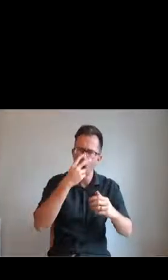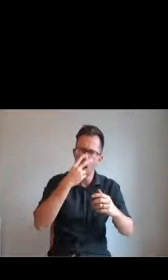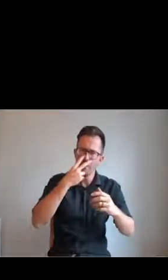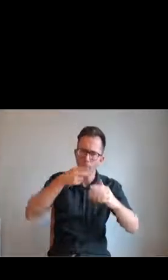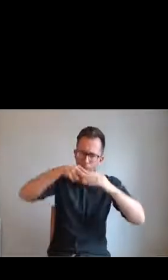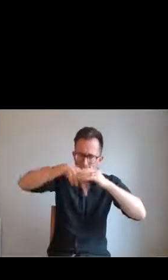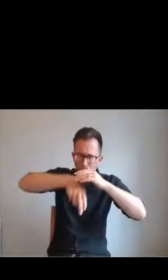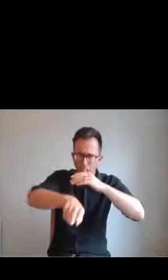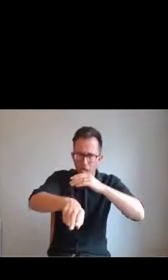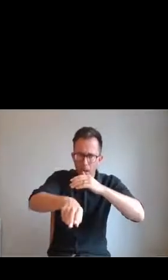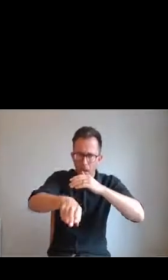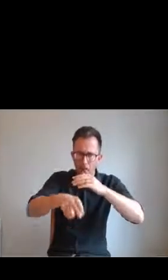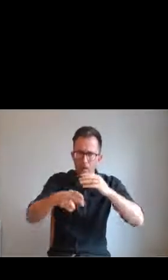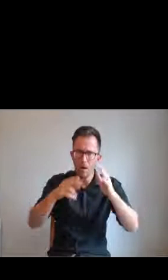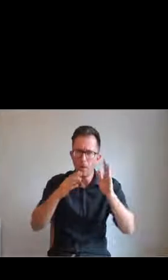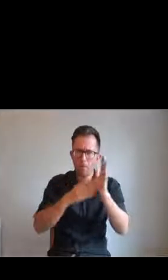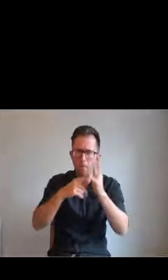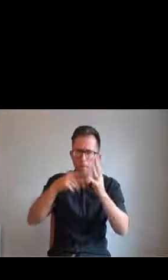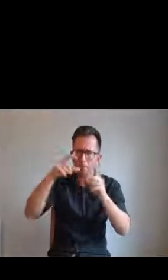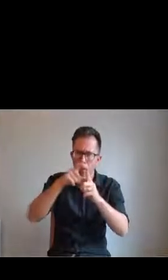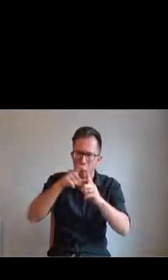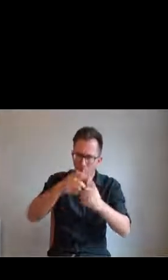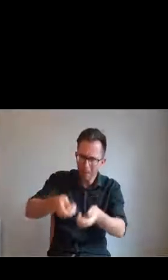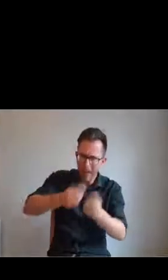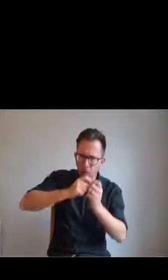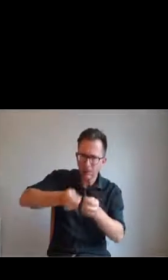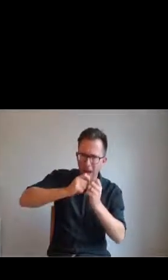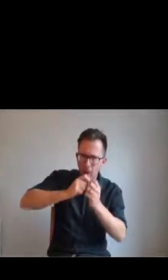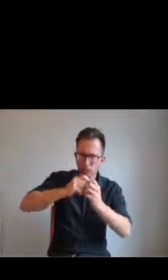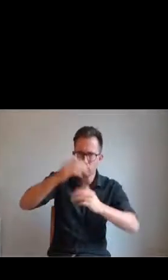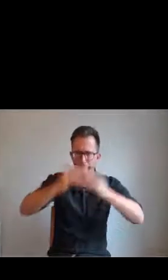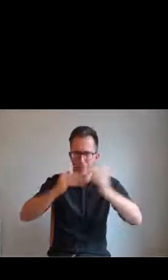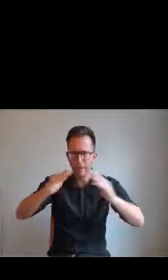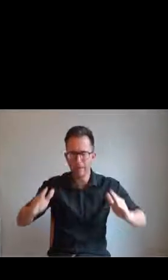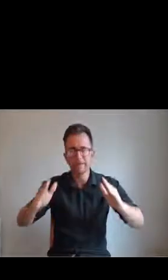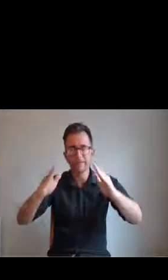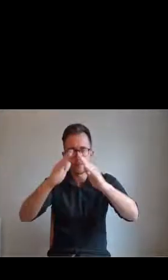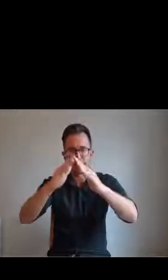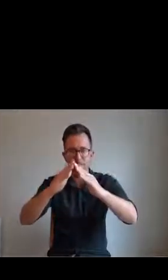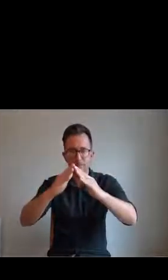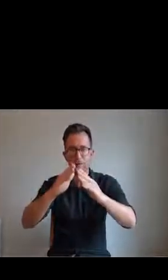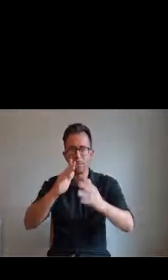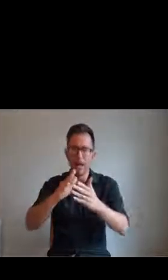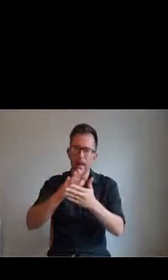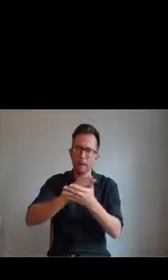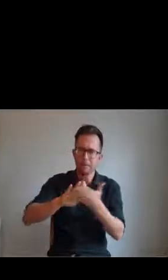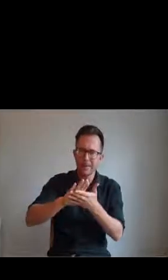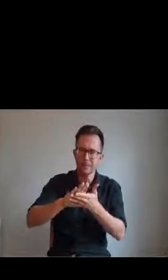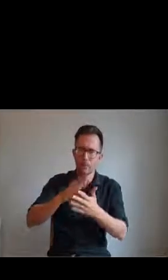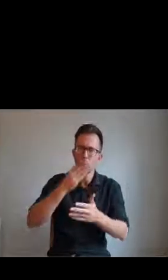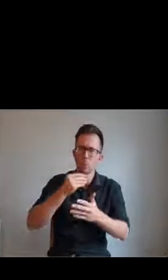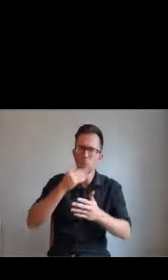be restored for agricultural purposes in keeping with the existing land use in this area.